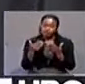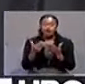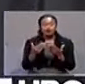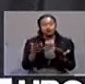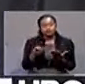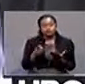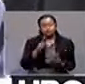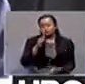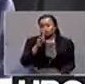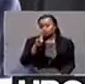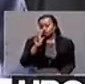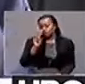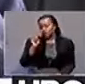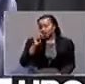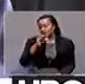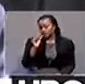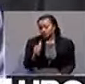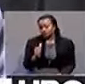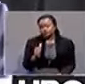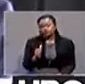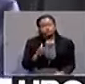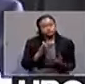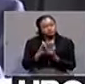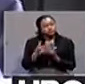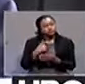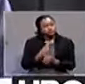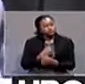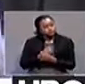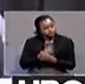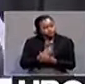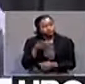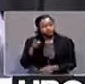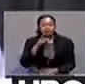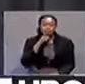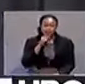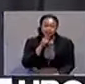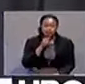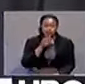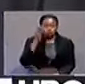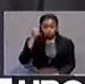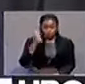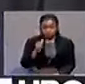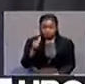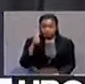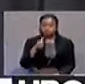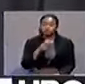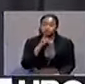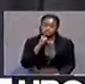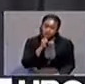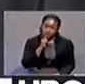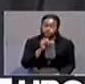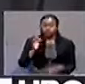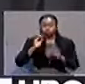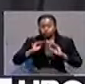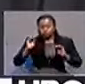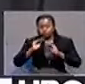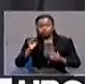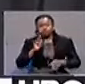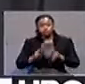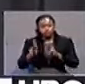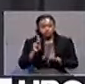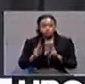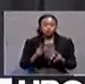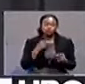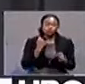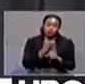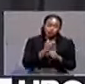Kizito Luanga. I like him because he was a man who told the people what they were